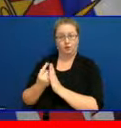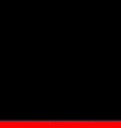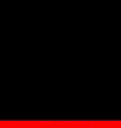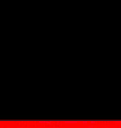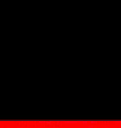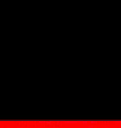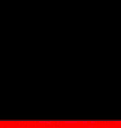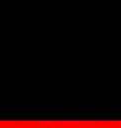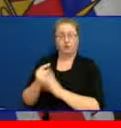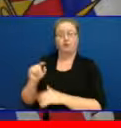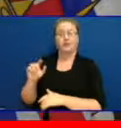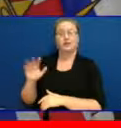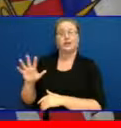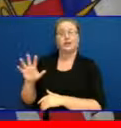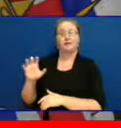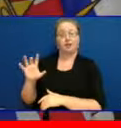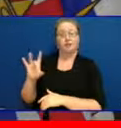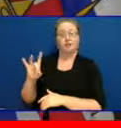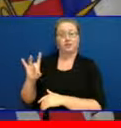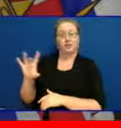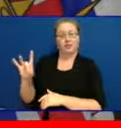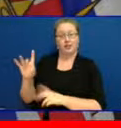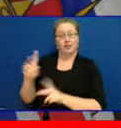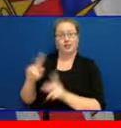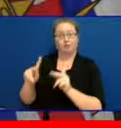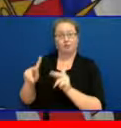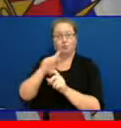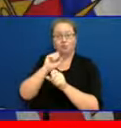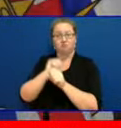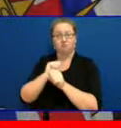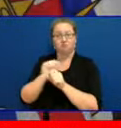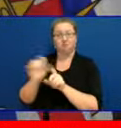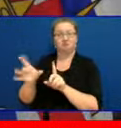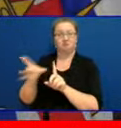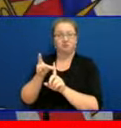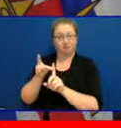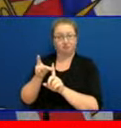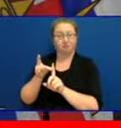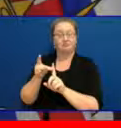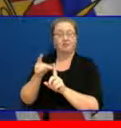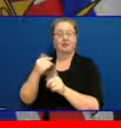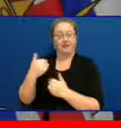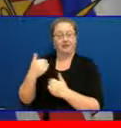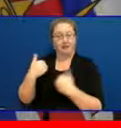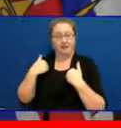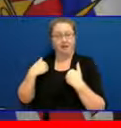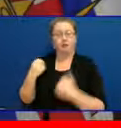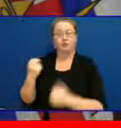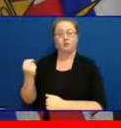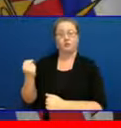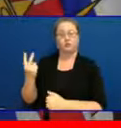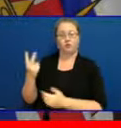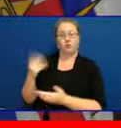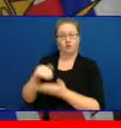24 hours, we had 588 people test positive, and there were